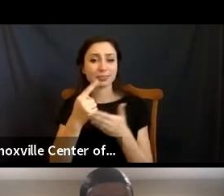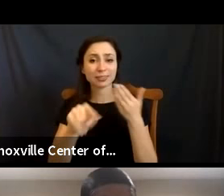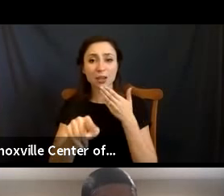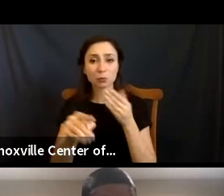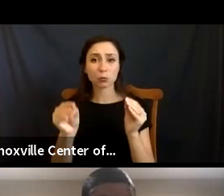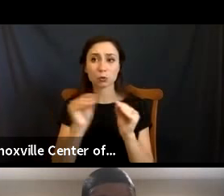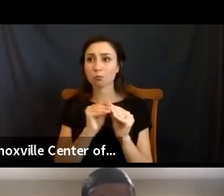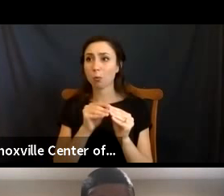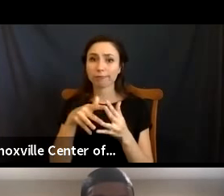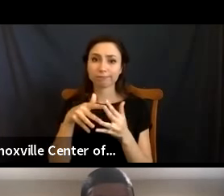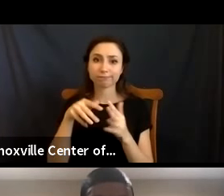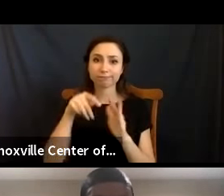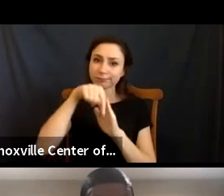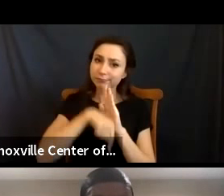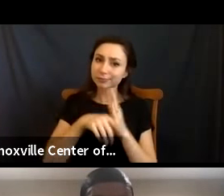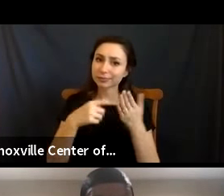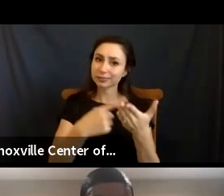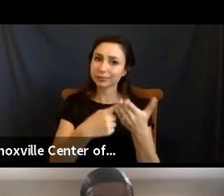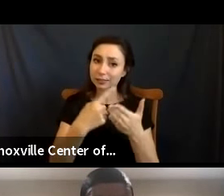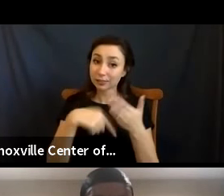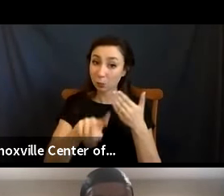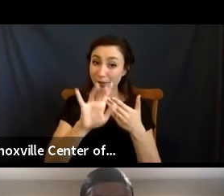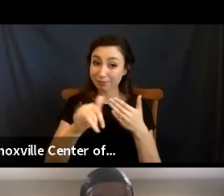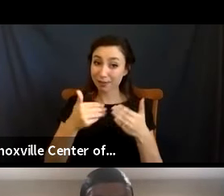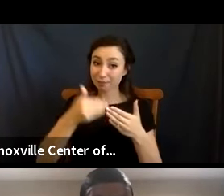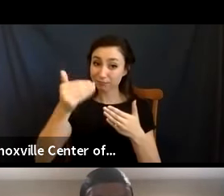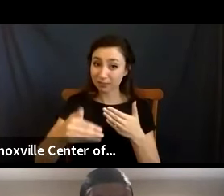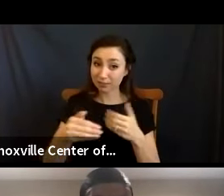next week? Would that be our next step?